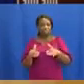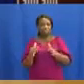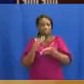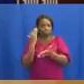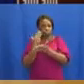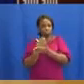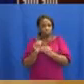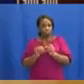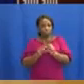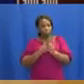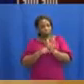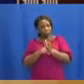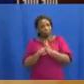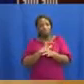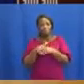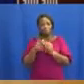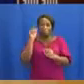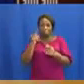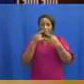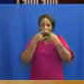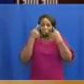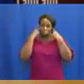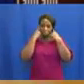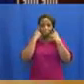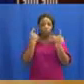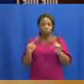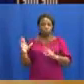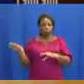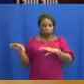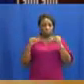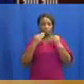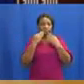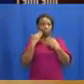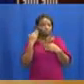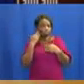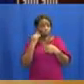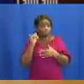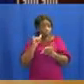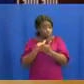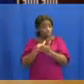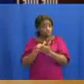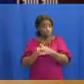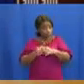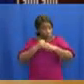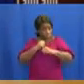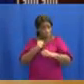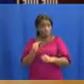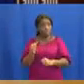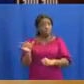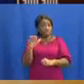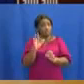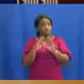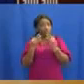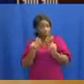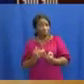yɛn nyinaa ɛnhyɛ mask no sɛ yɛfiri fie a, ɛno na ɛbɛbɔ yɛn ne yɛn man no ɛho